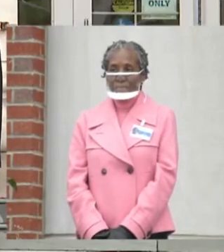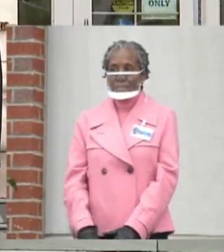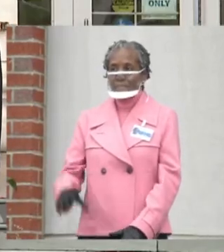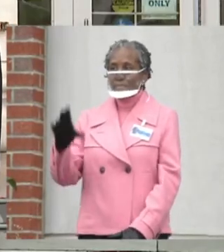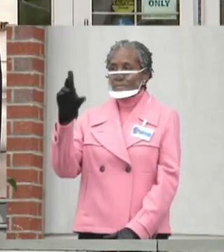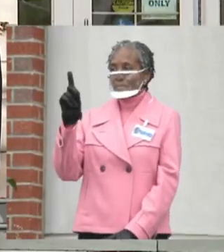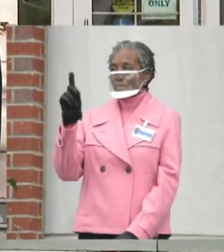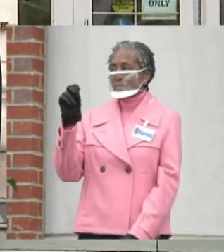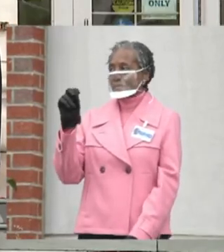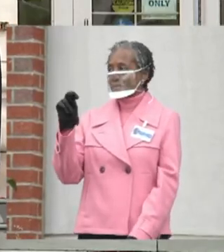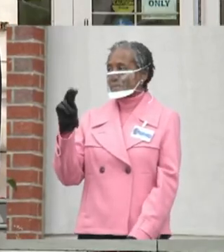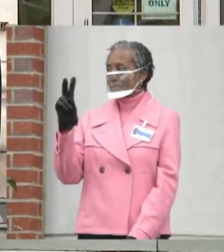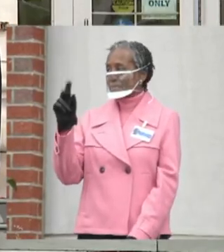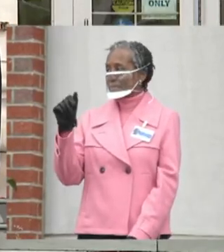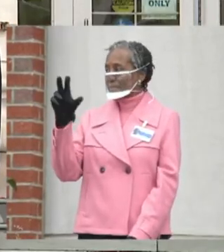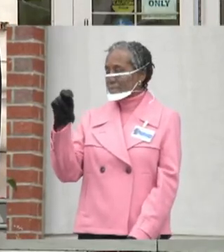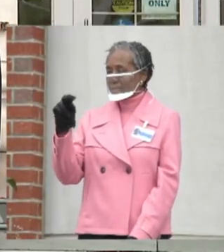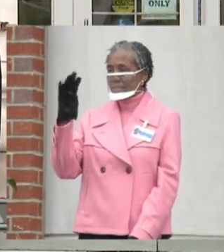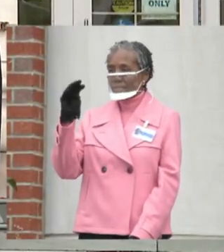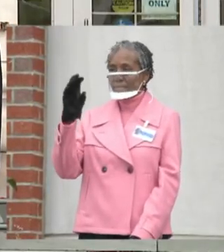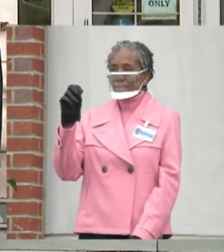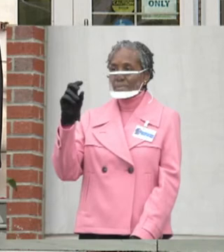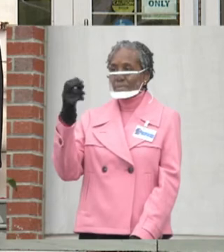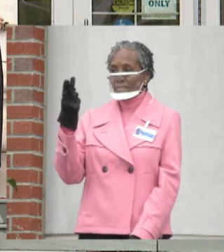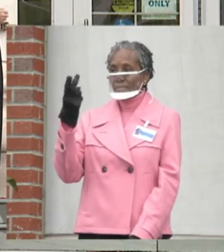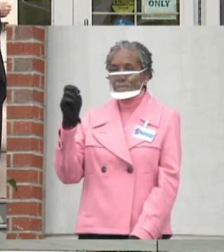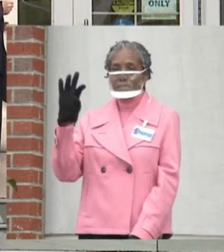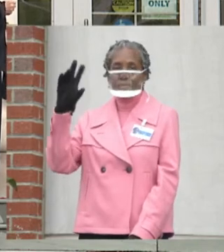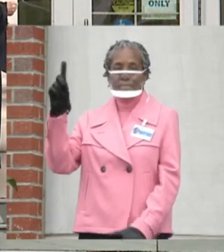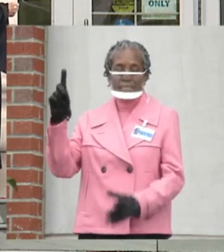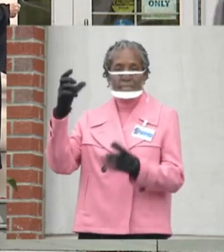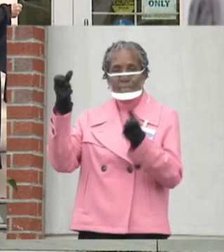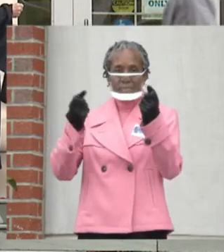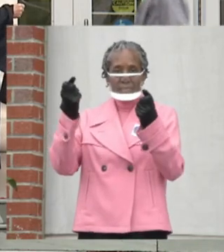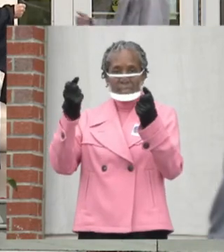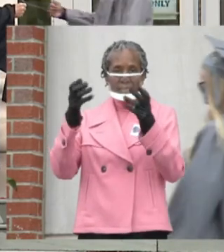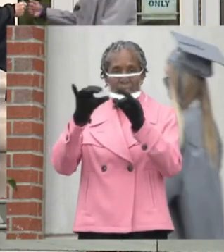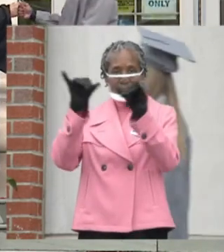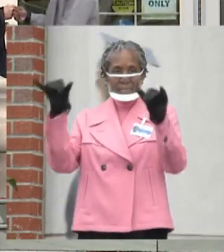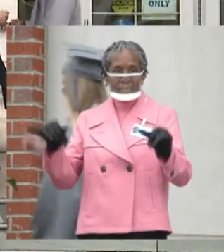Donovan Moorhead, Automotive Systems Technology.